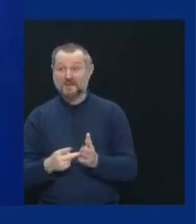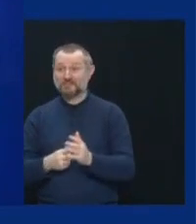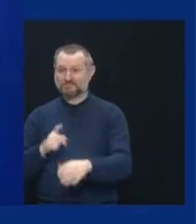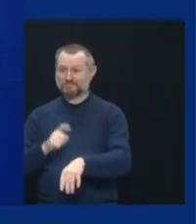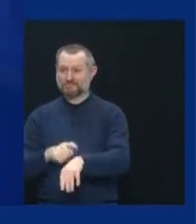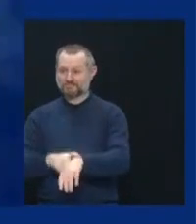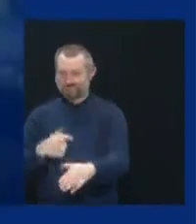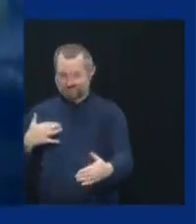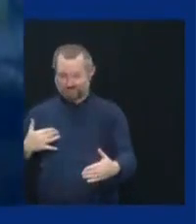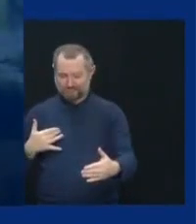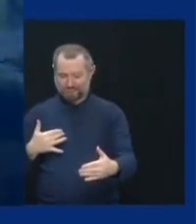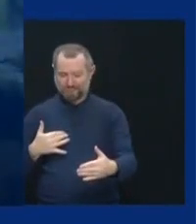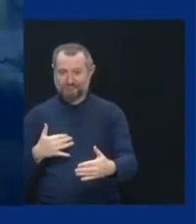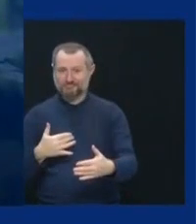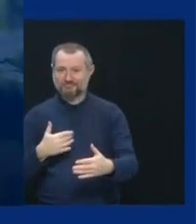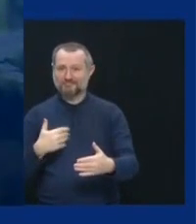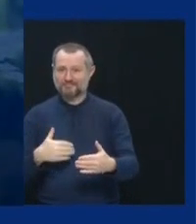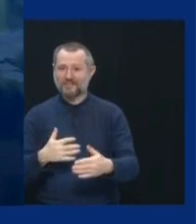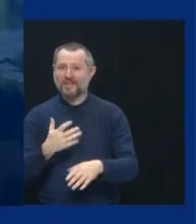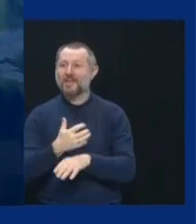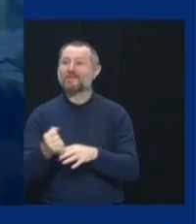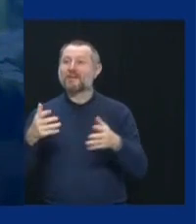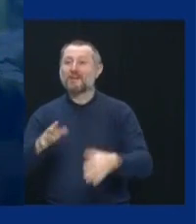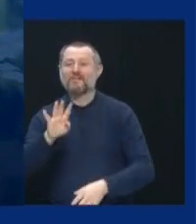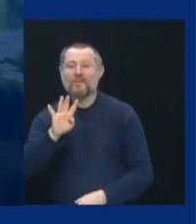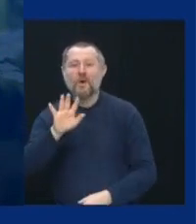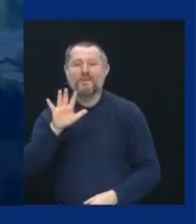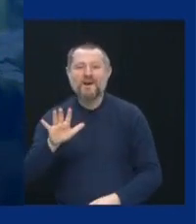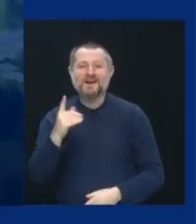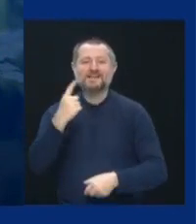tick, 45 days to complete.